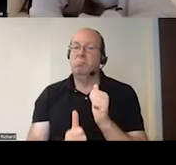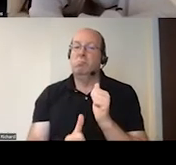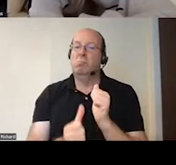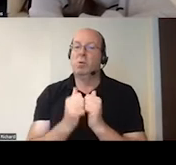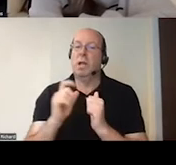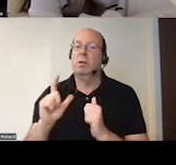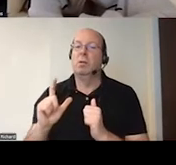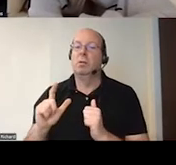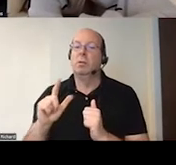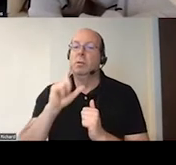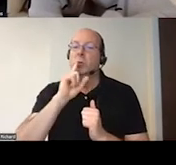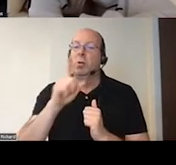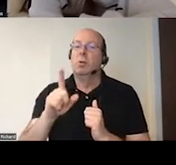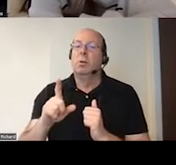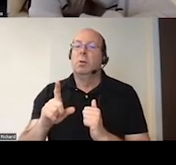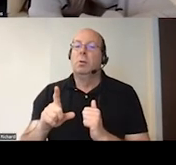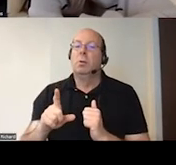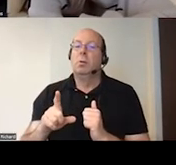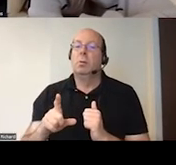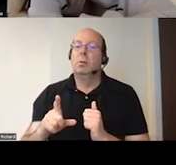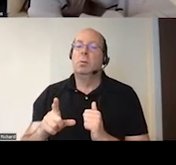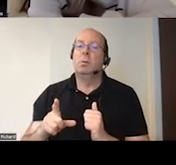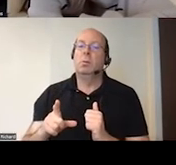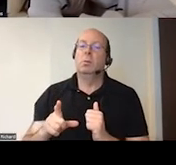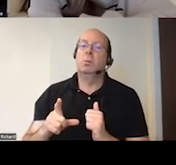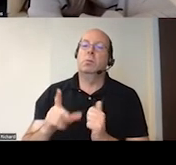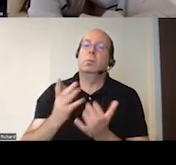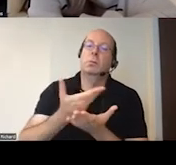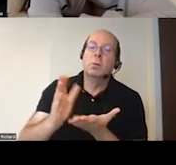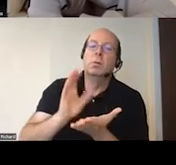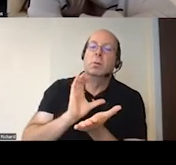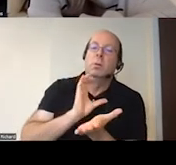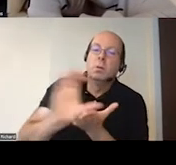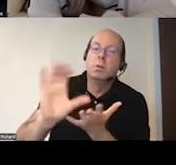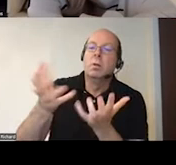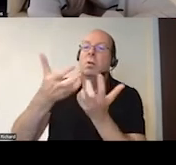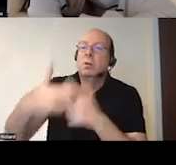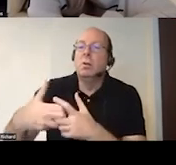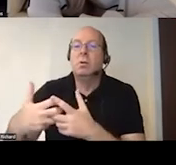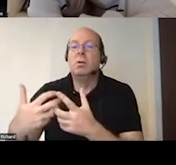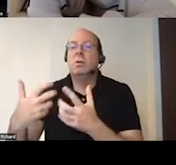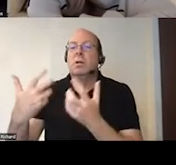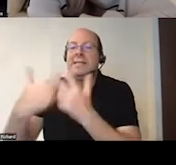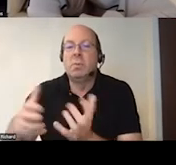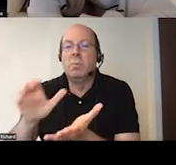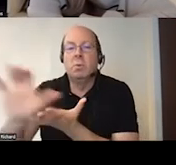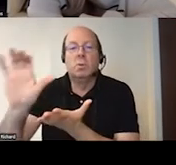impacted by any kind of systemic exclusion or concerns in general.